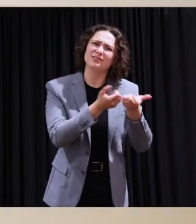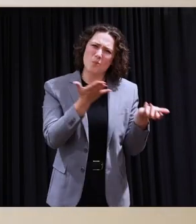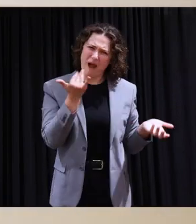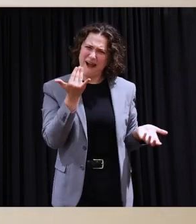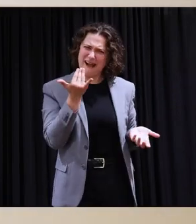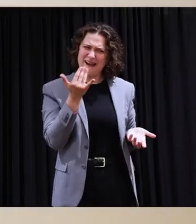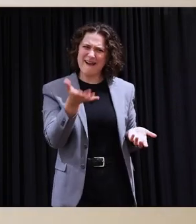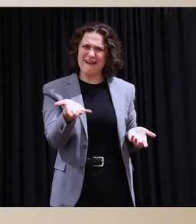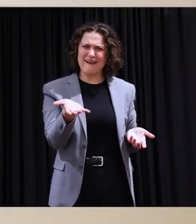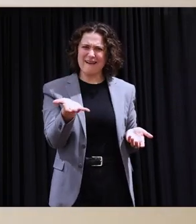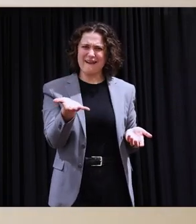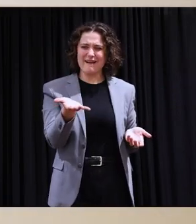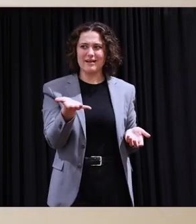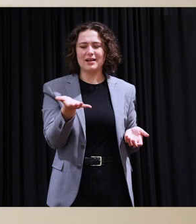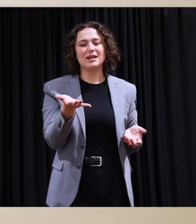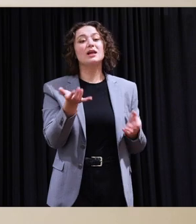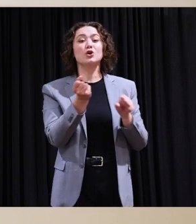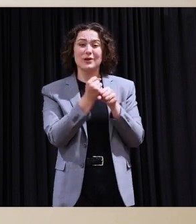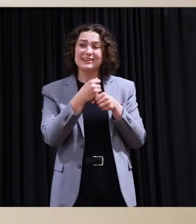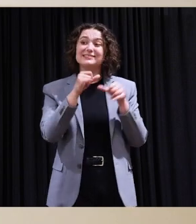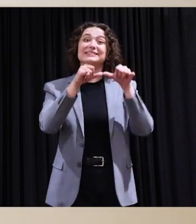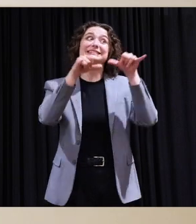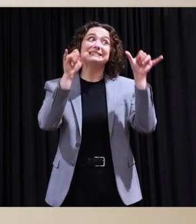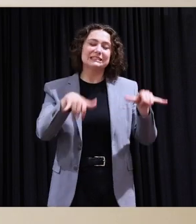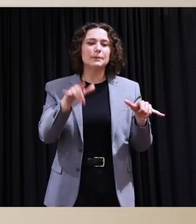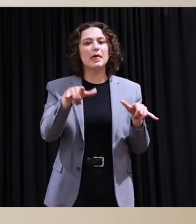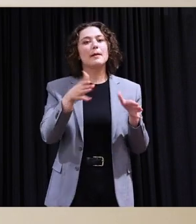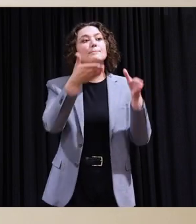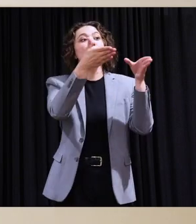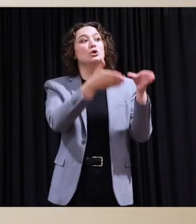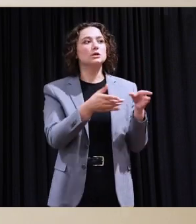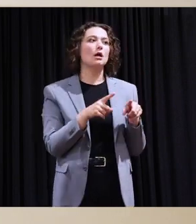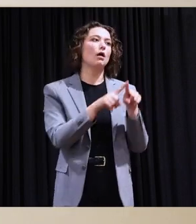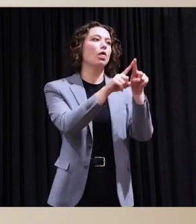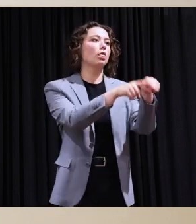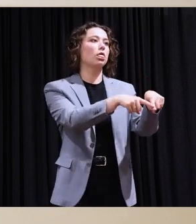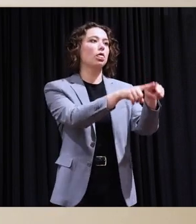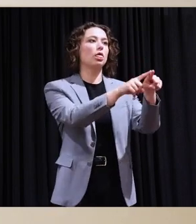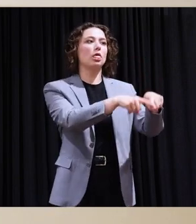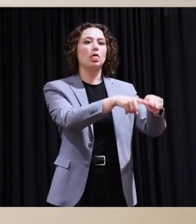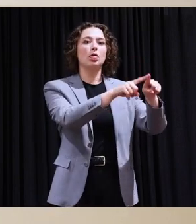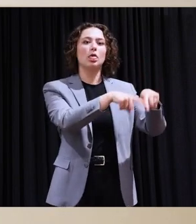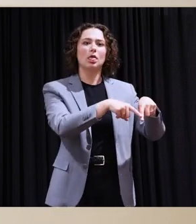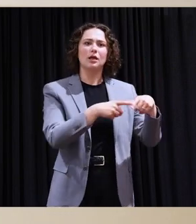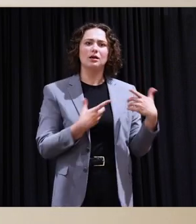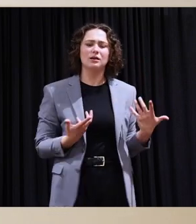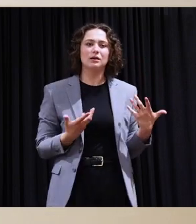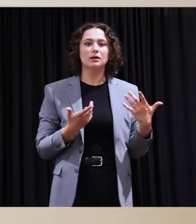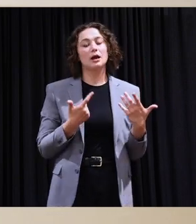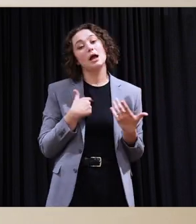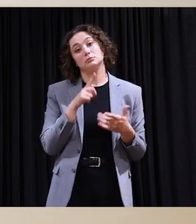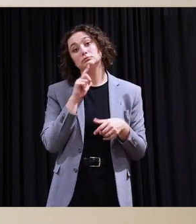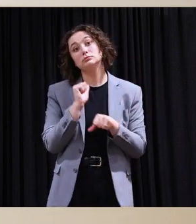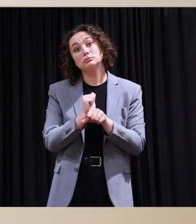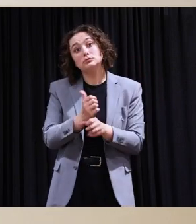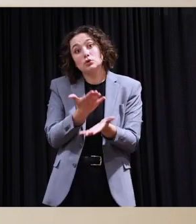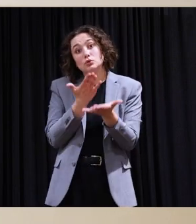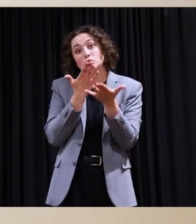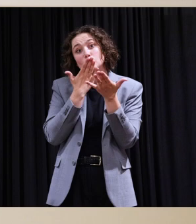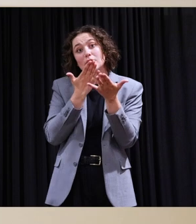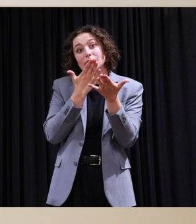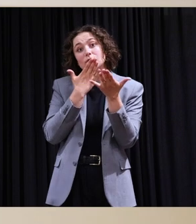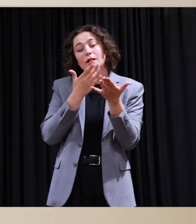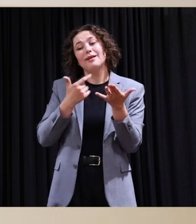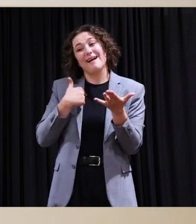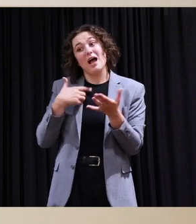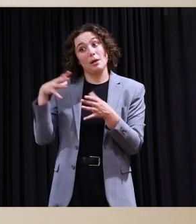That creates that system of like the person being dependent on that resource. And that's why I'm grateful to be on the Low Income